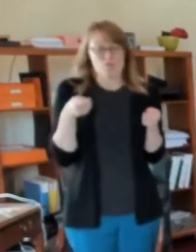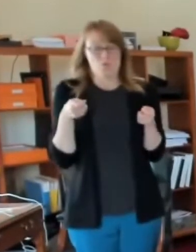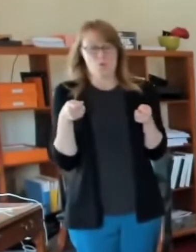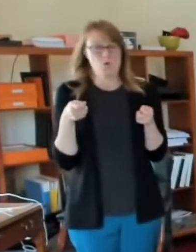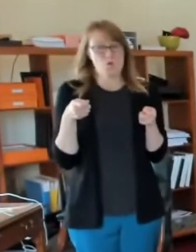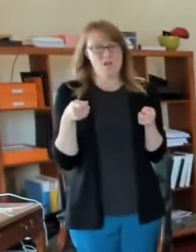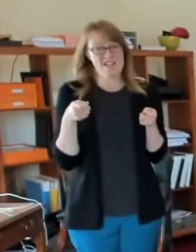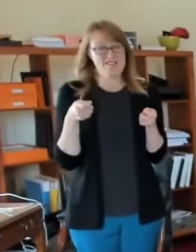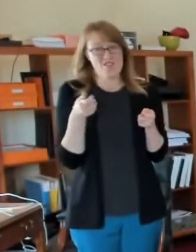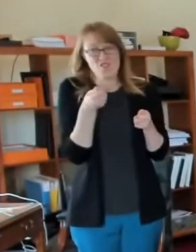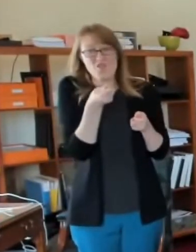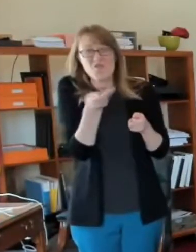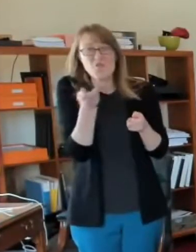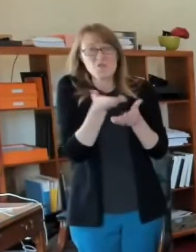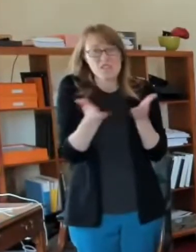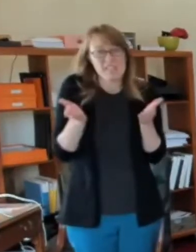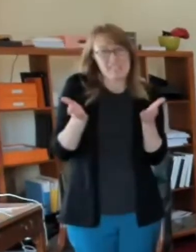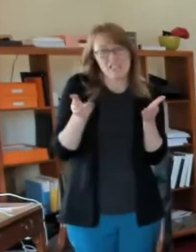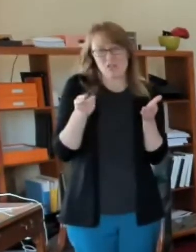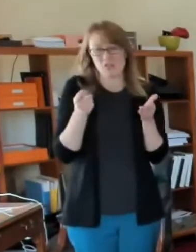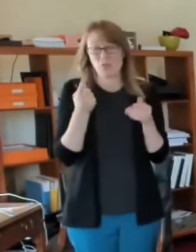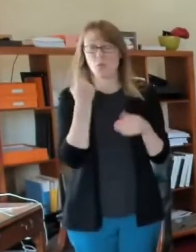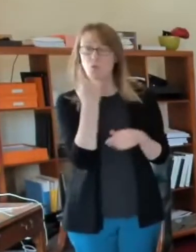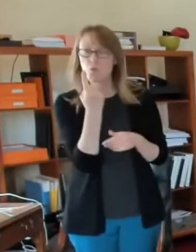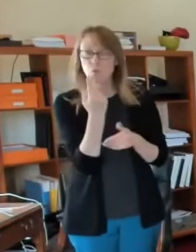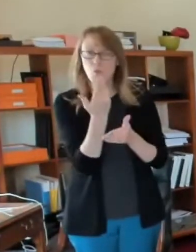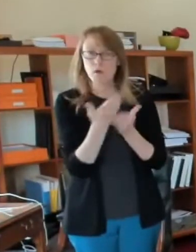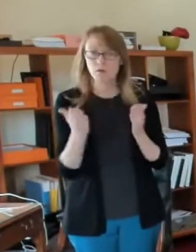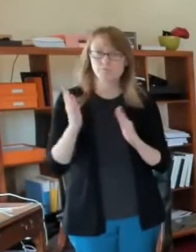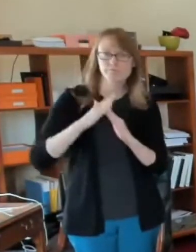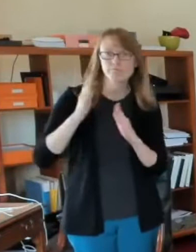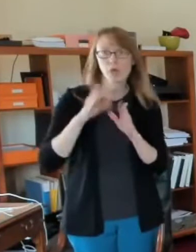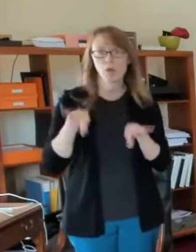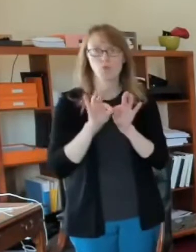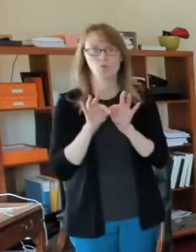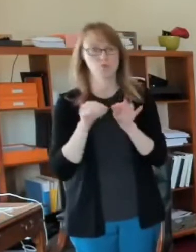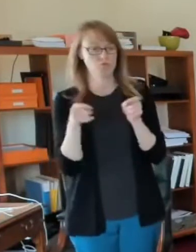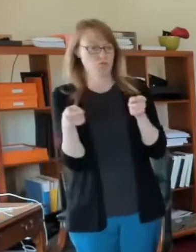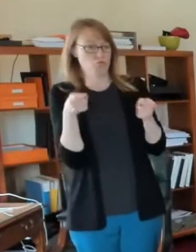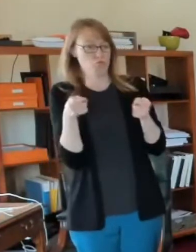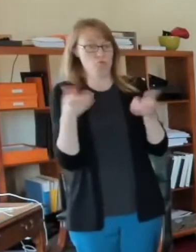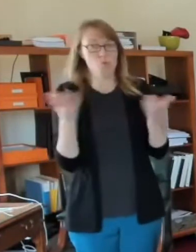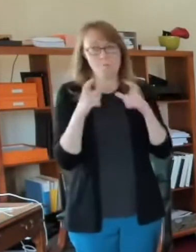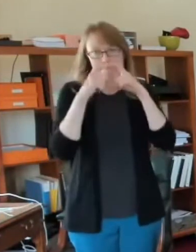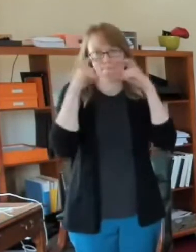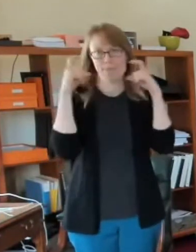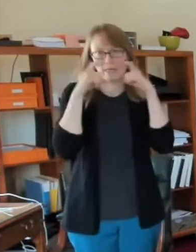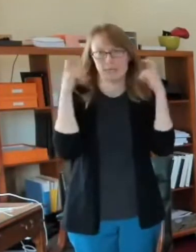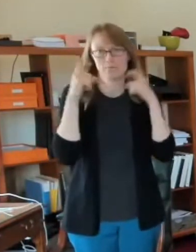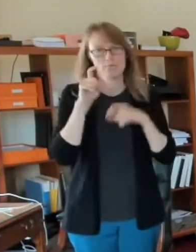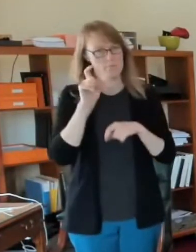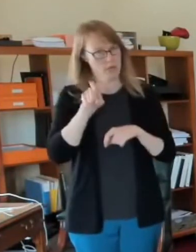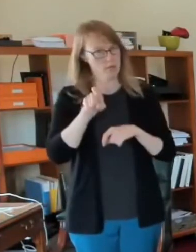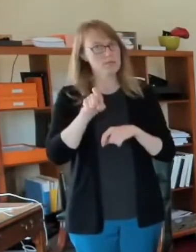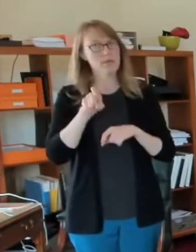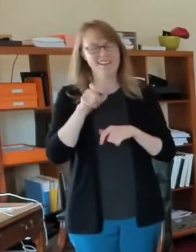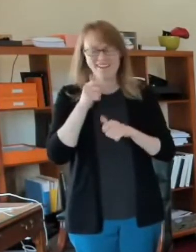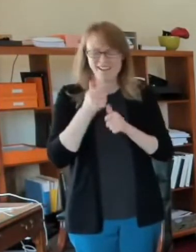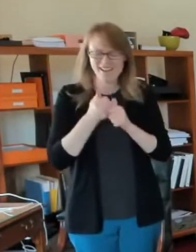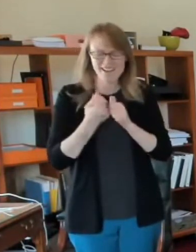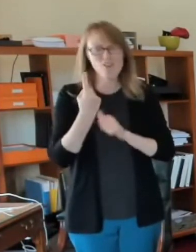wearing. And I know that most of you are wearing masks, but we need for everybody to wear masks, inside, outside.